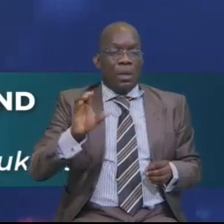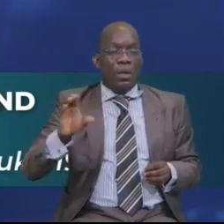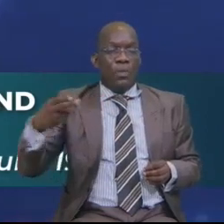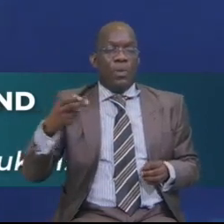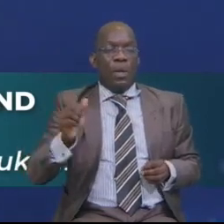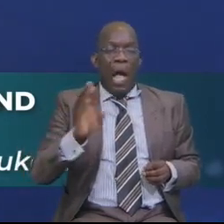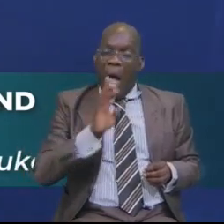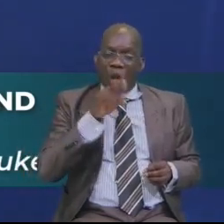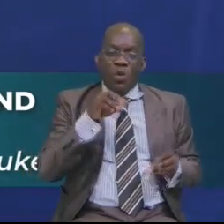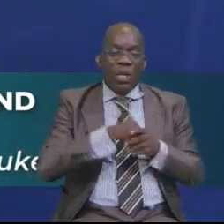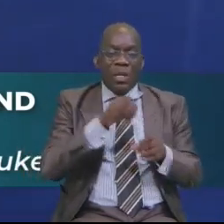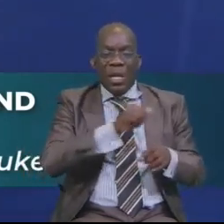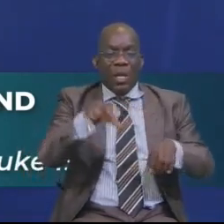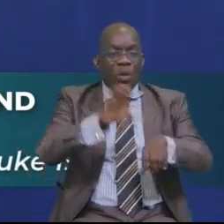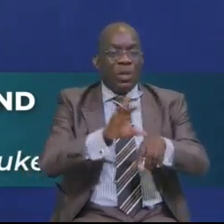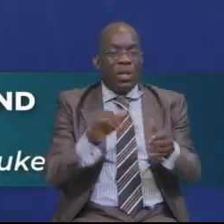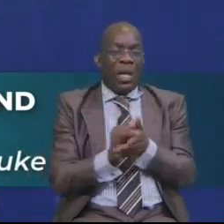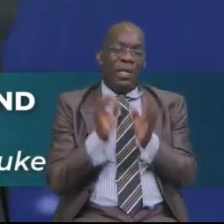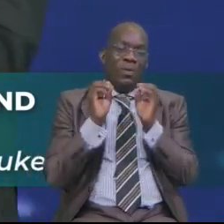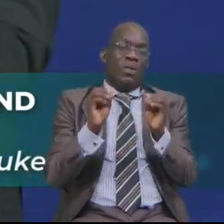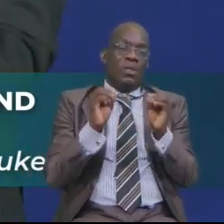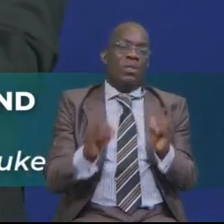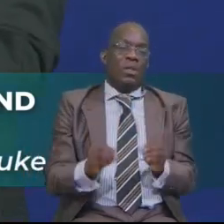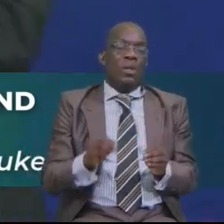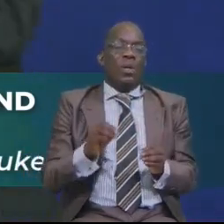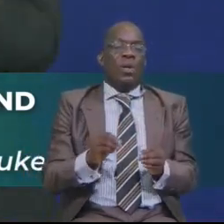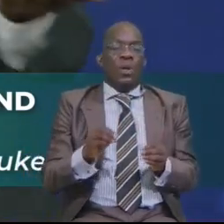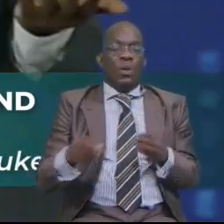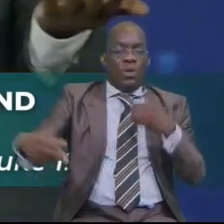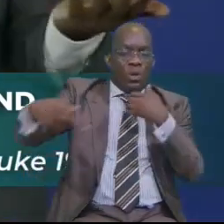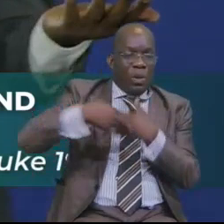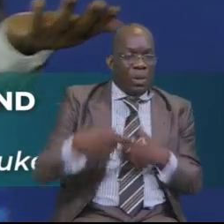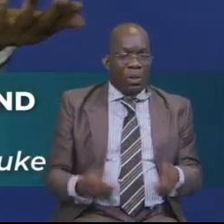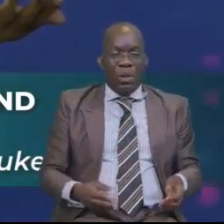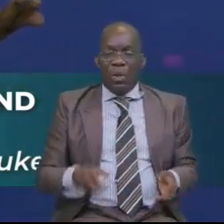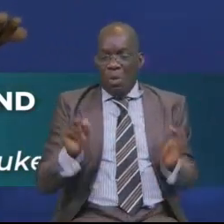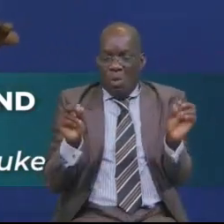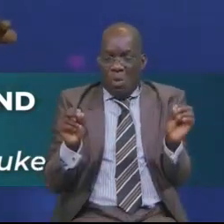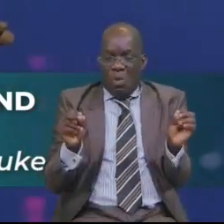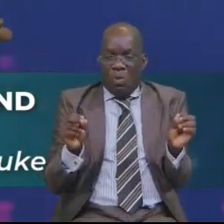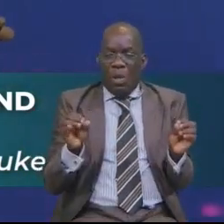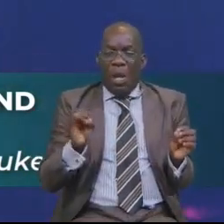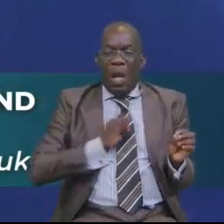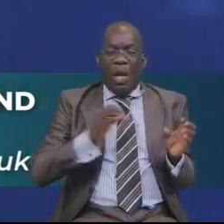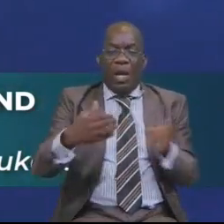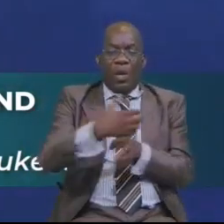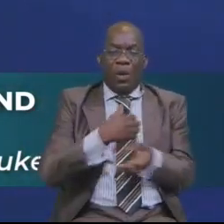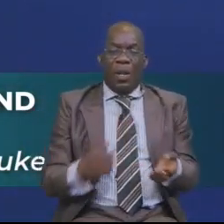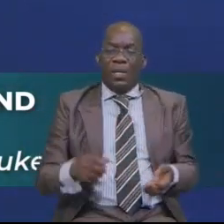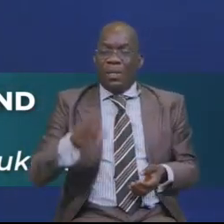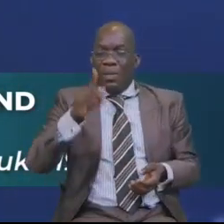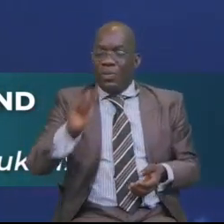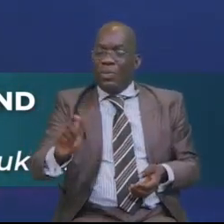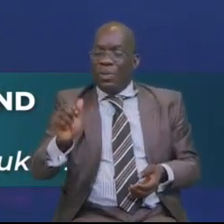restitution? Have you gone to that? He said, no. He's been a tax collector all his life. He wasn't